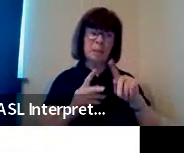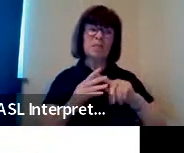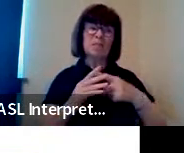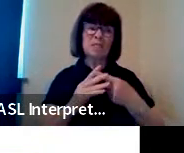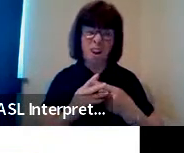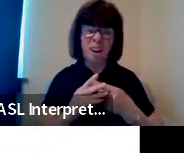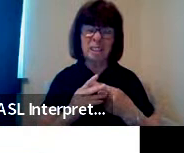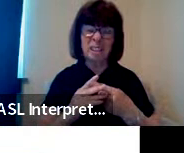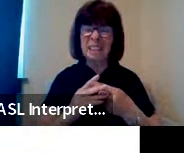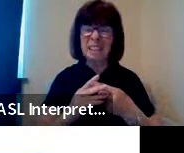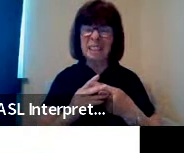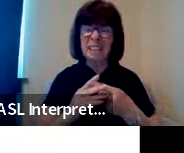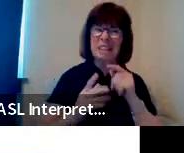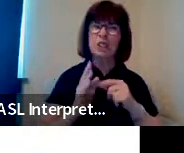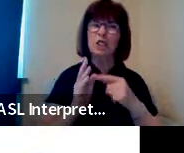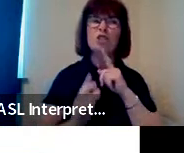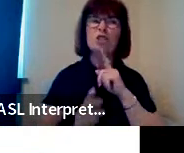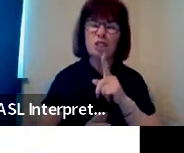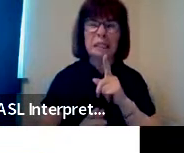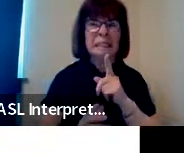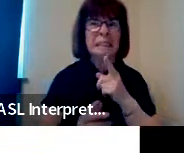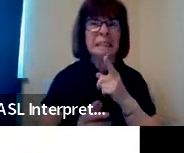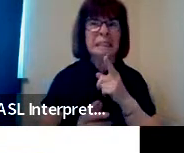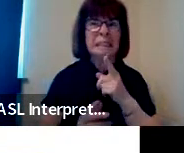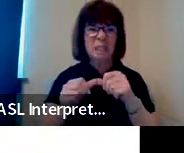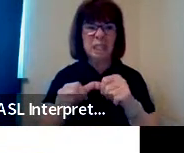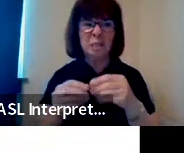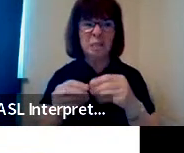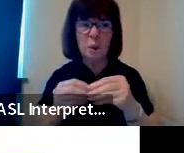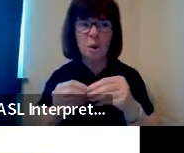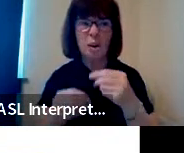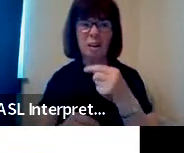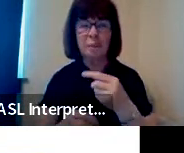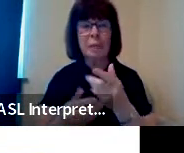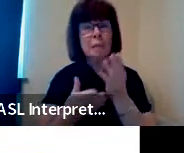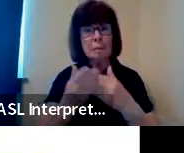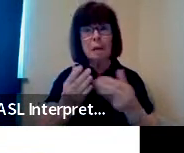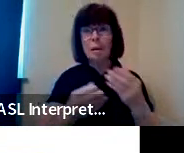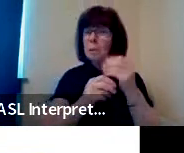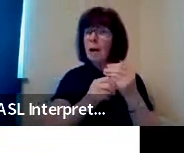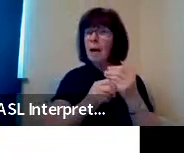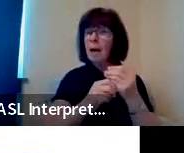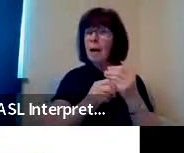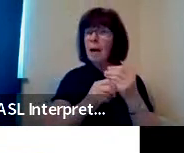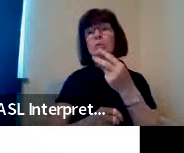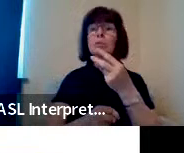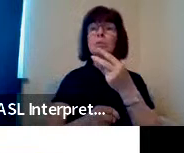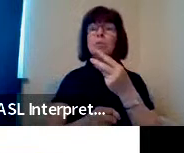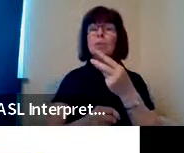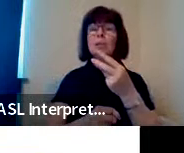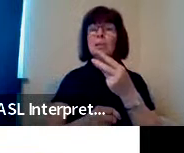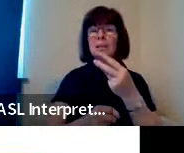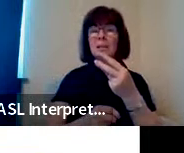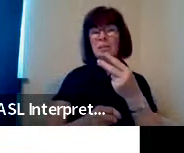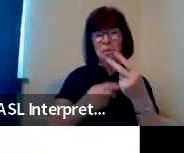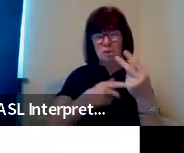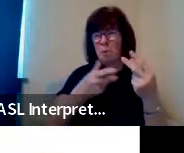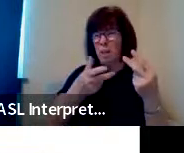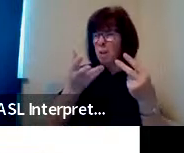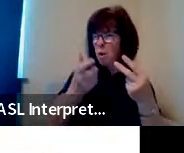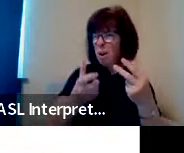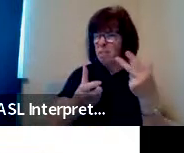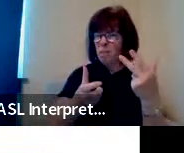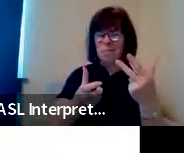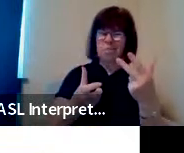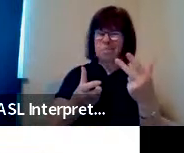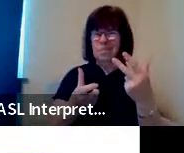quite sure about continuing on. Some people have gotten their primary series, but they're like, I don't know if I want to get boosted or not. I think I'm good,